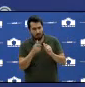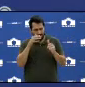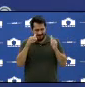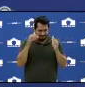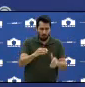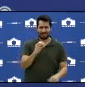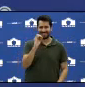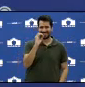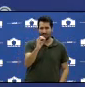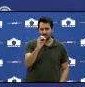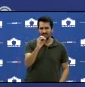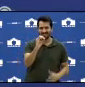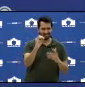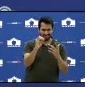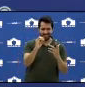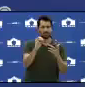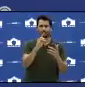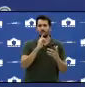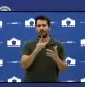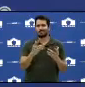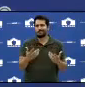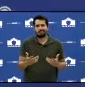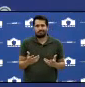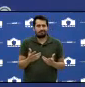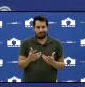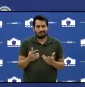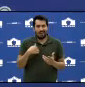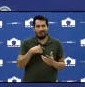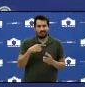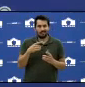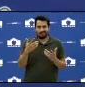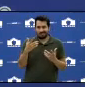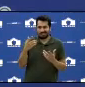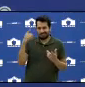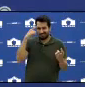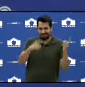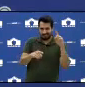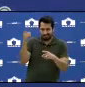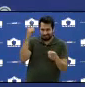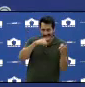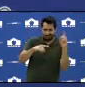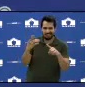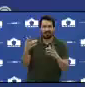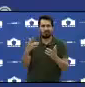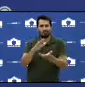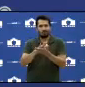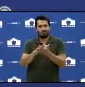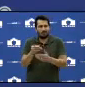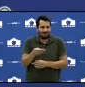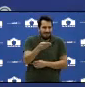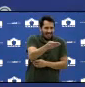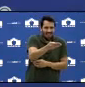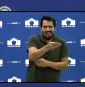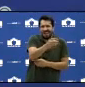focus on is getting that number down to 0, we may have to compromise on for example, the feeder patterns, right? Or we may